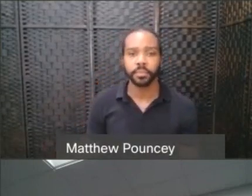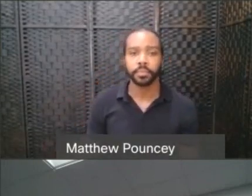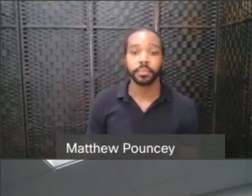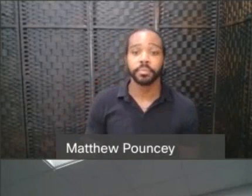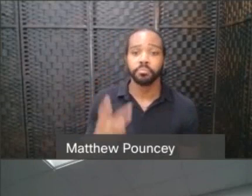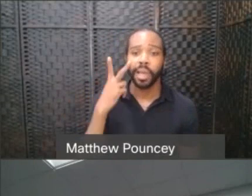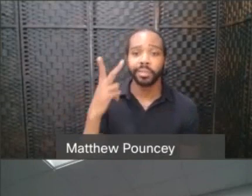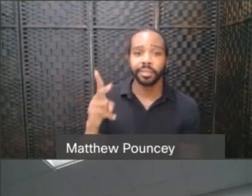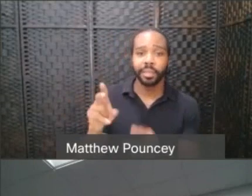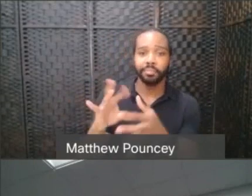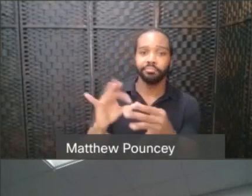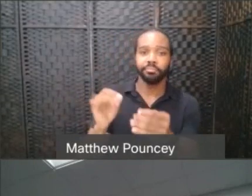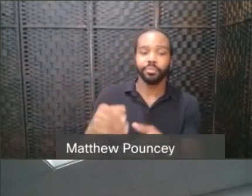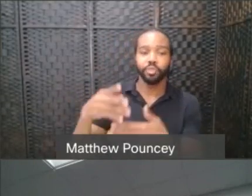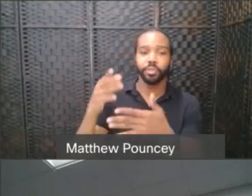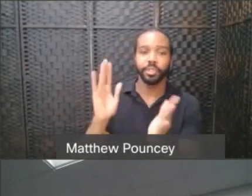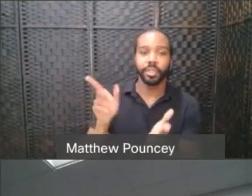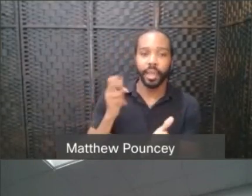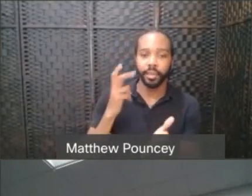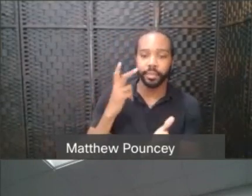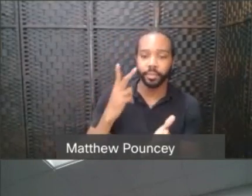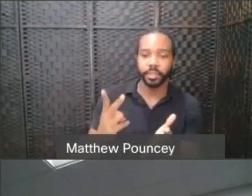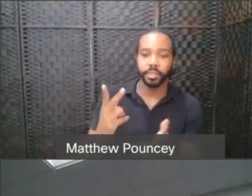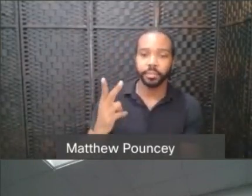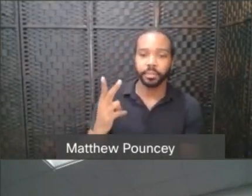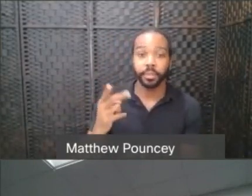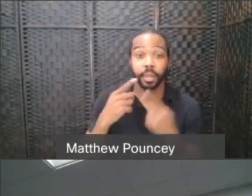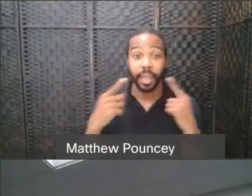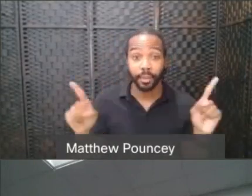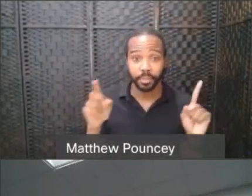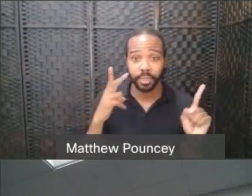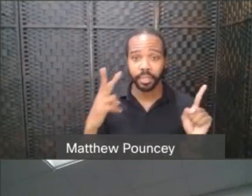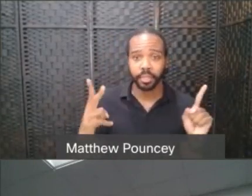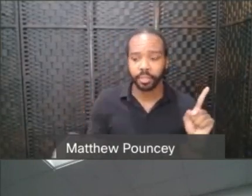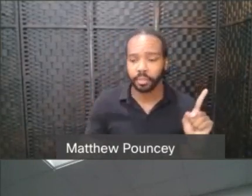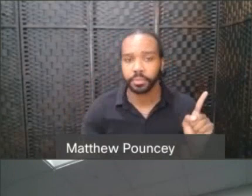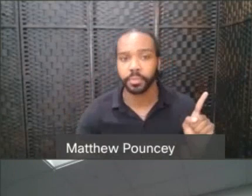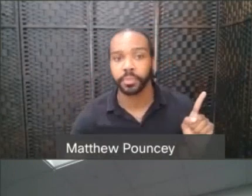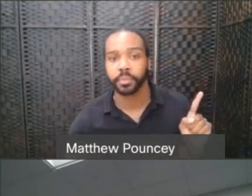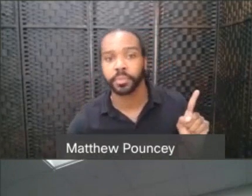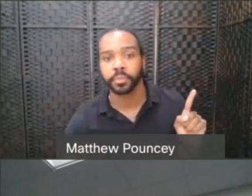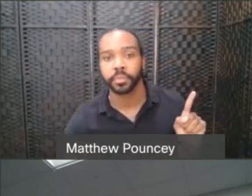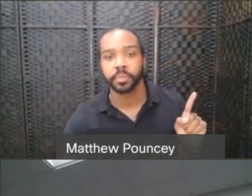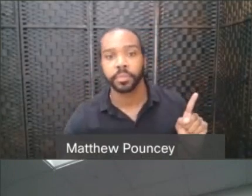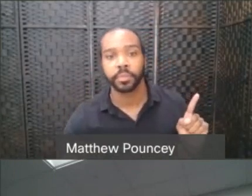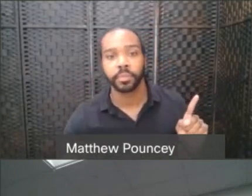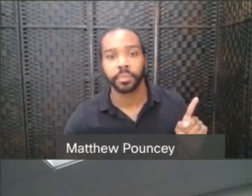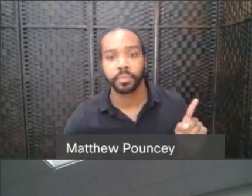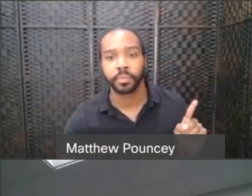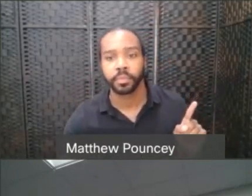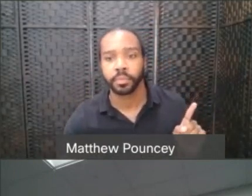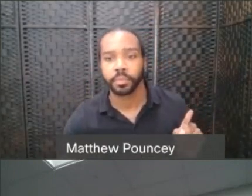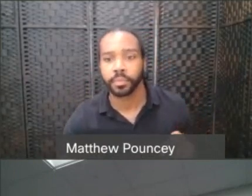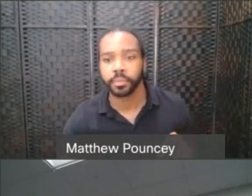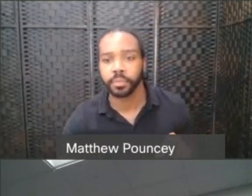chat, we have an announcement, and that announcement comes, Health